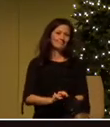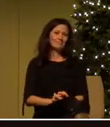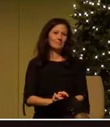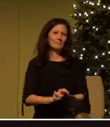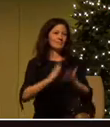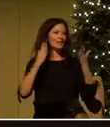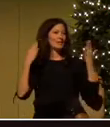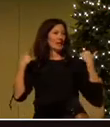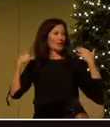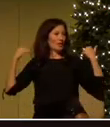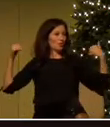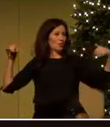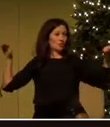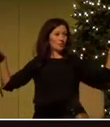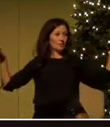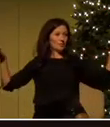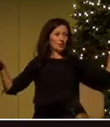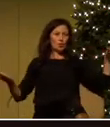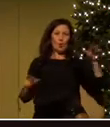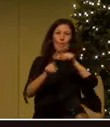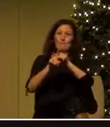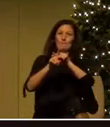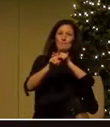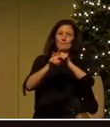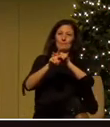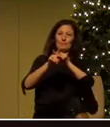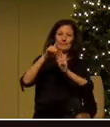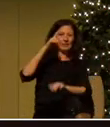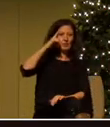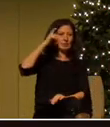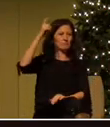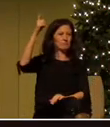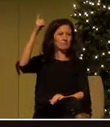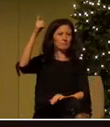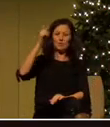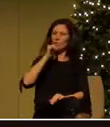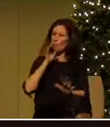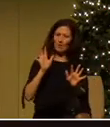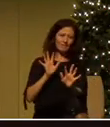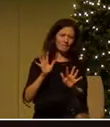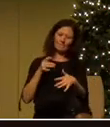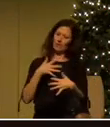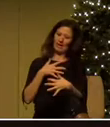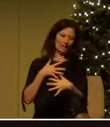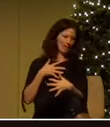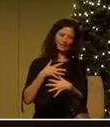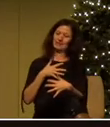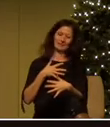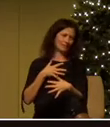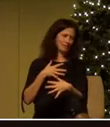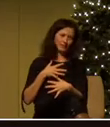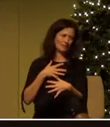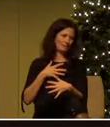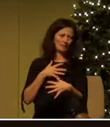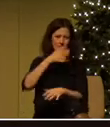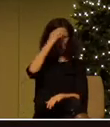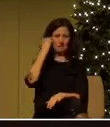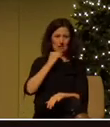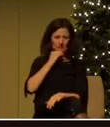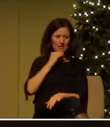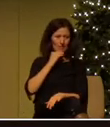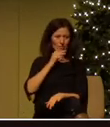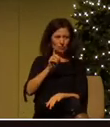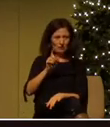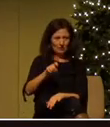An angel came to Joseph and said to him, "Don't be afraid to take Mary as your wife. What is conceived